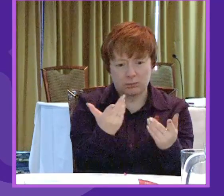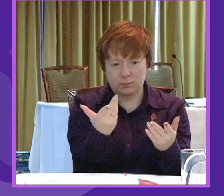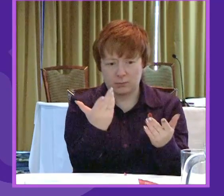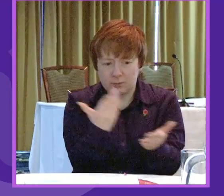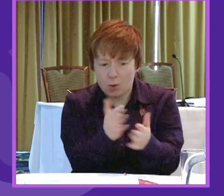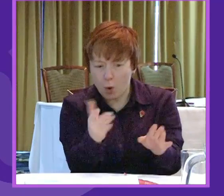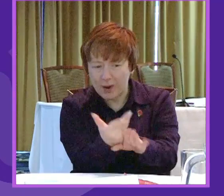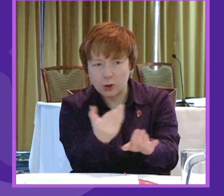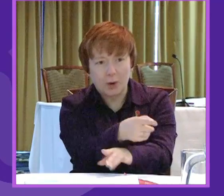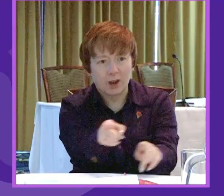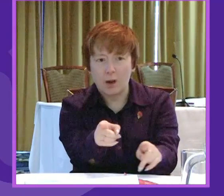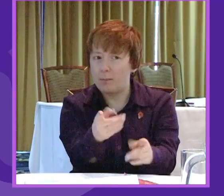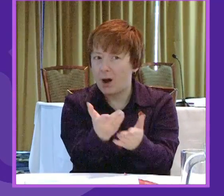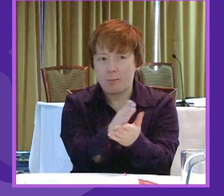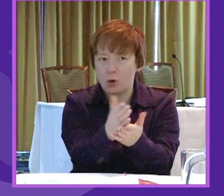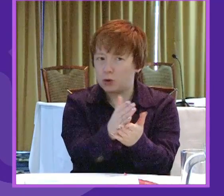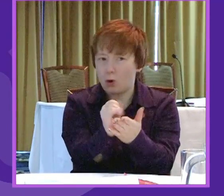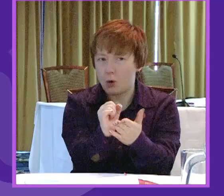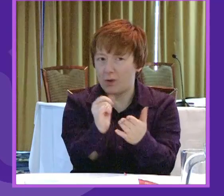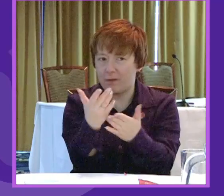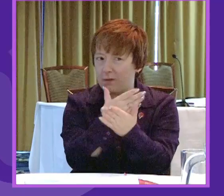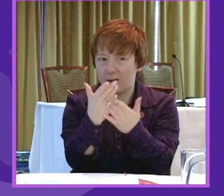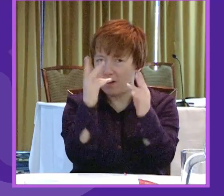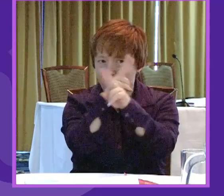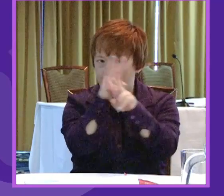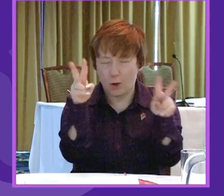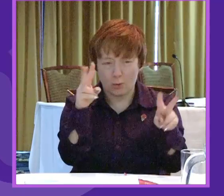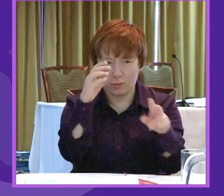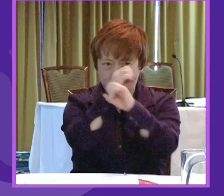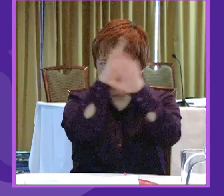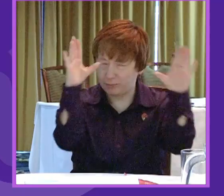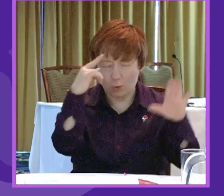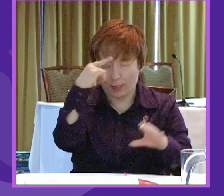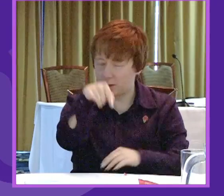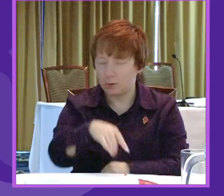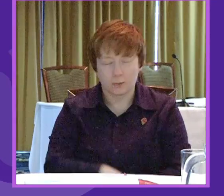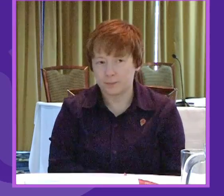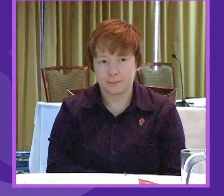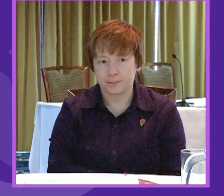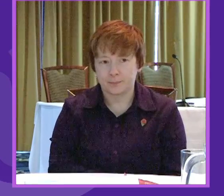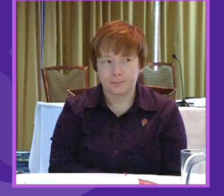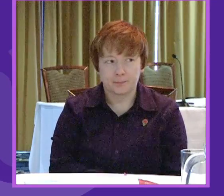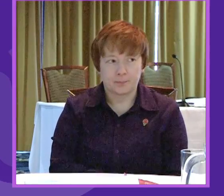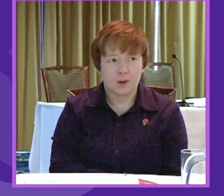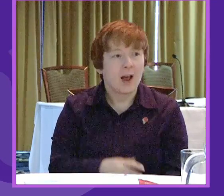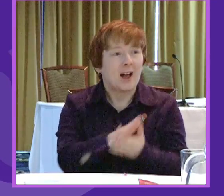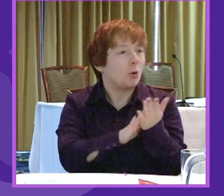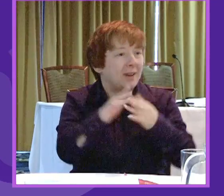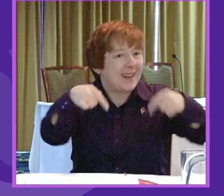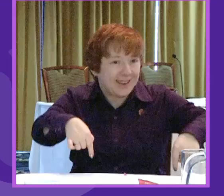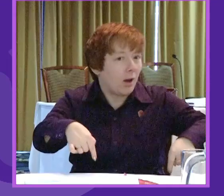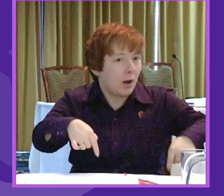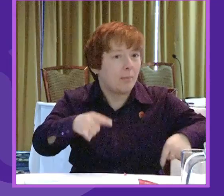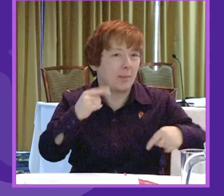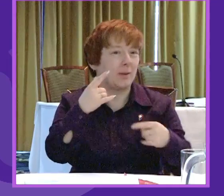what it is that we're actually doing. Because I'm not sure we have a shared view about what it is that we're doing. I'm